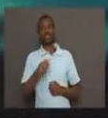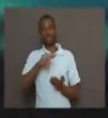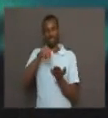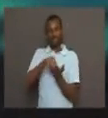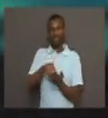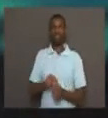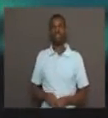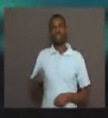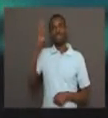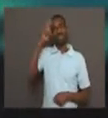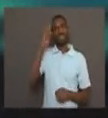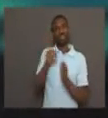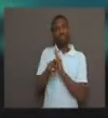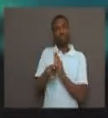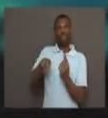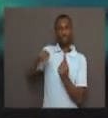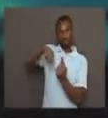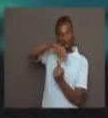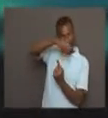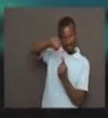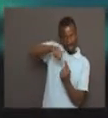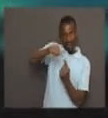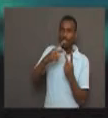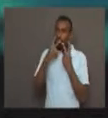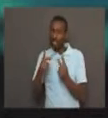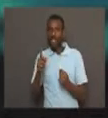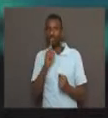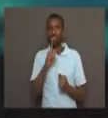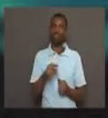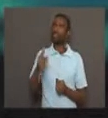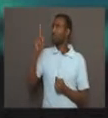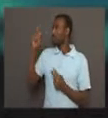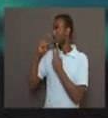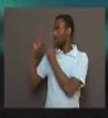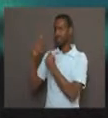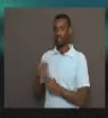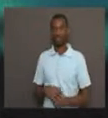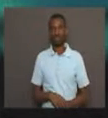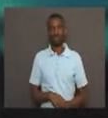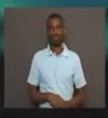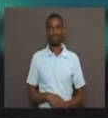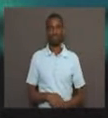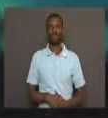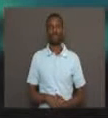Rutherford's model of the atom is shown here.